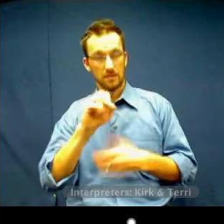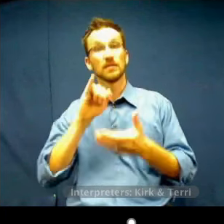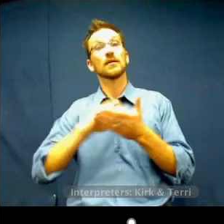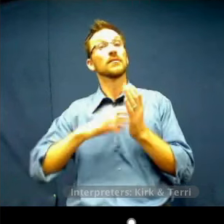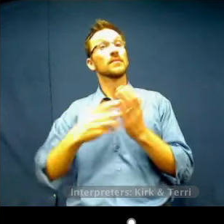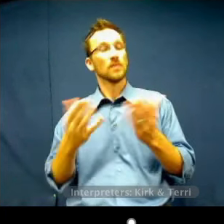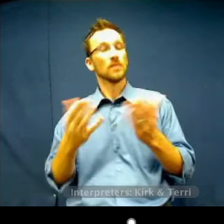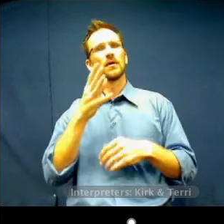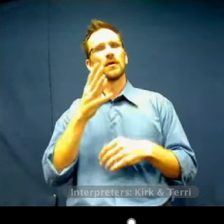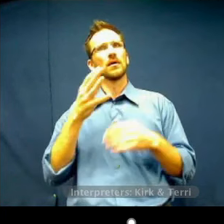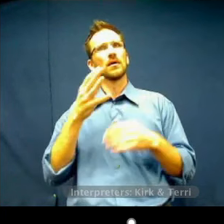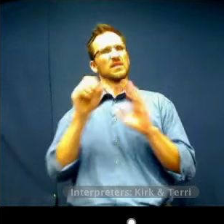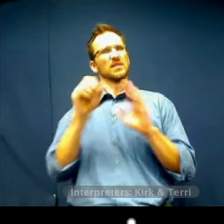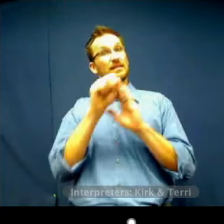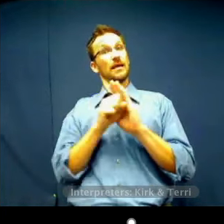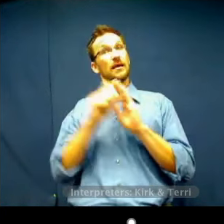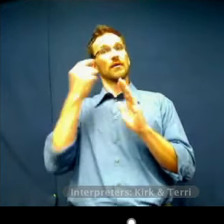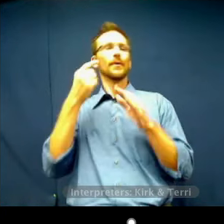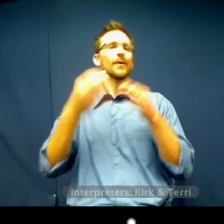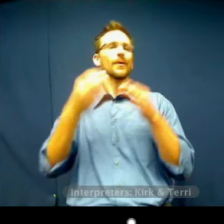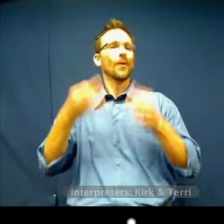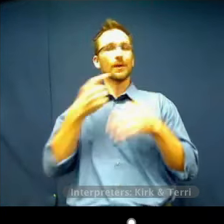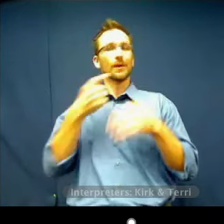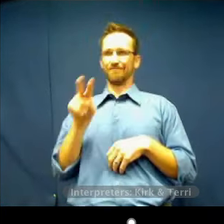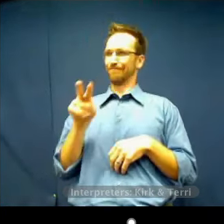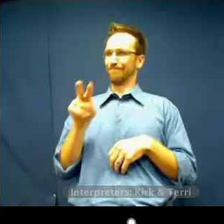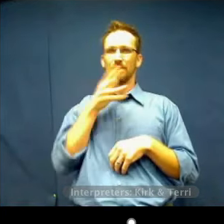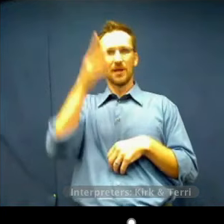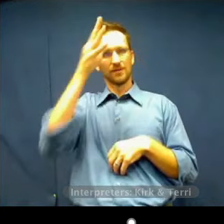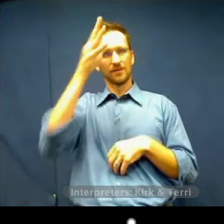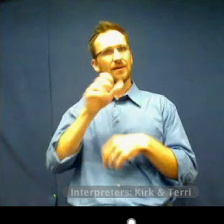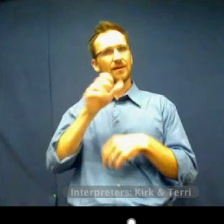taking care of the children and we're going to get involved.